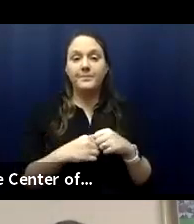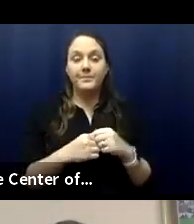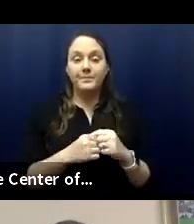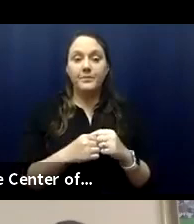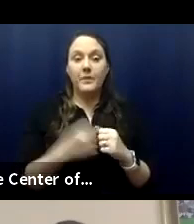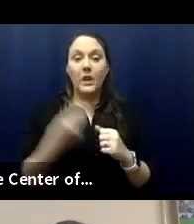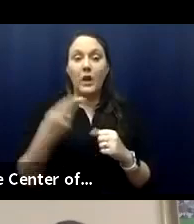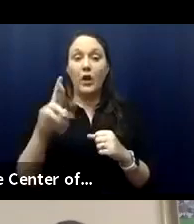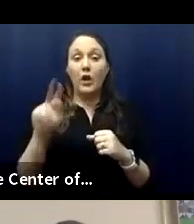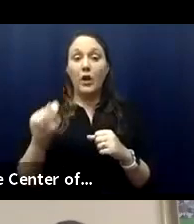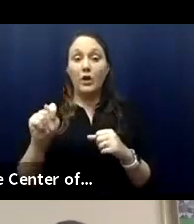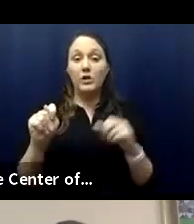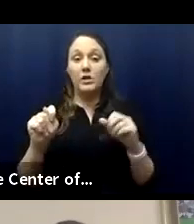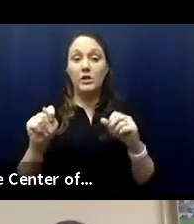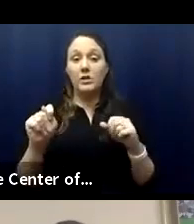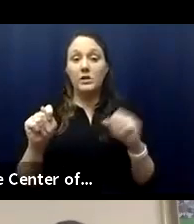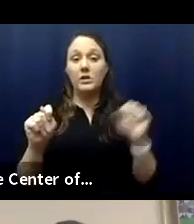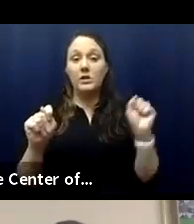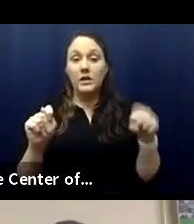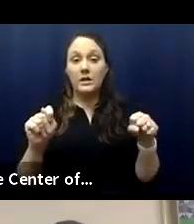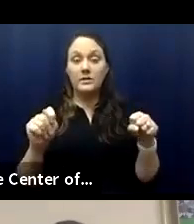Hurt? Yes.